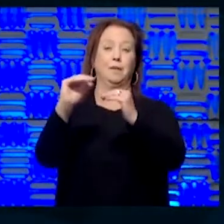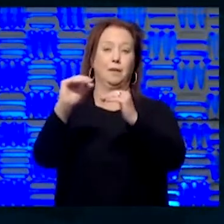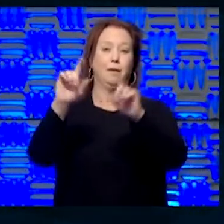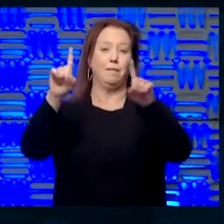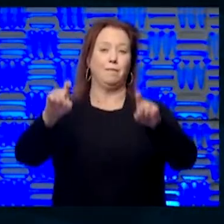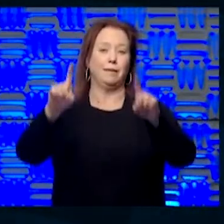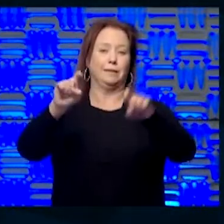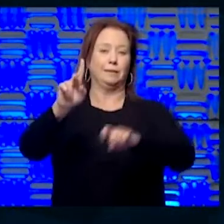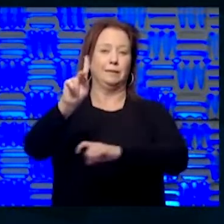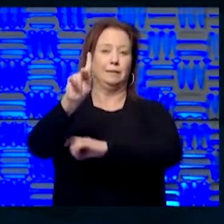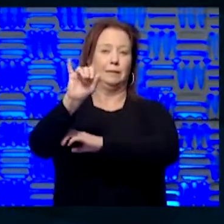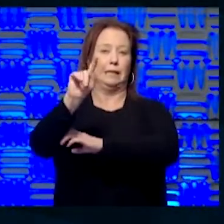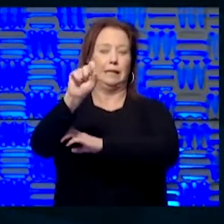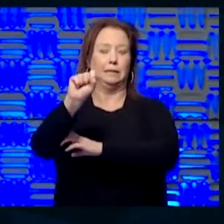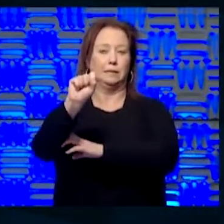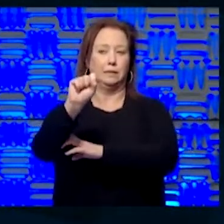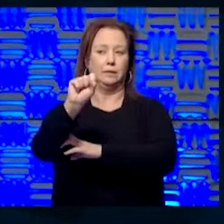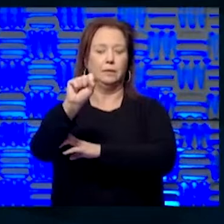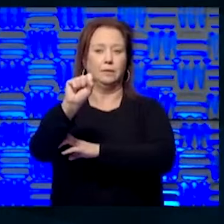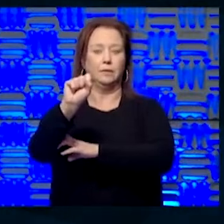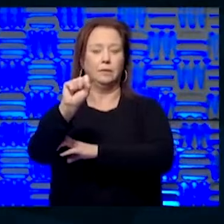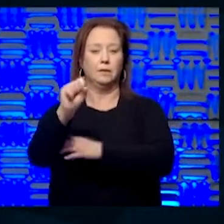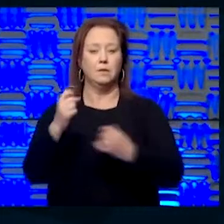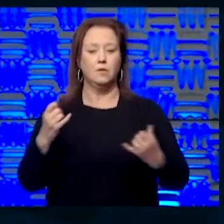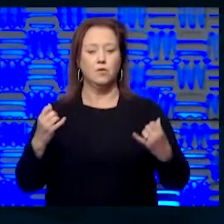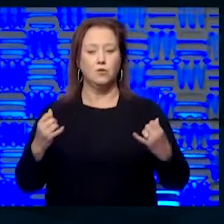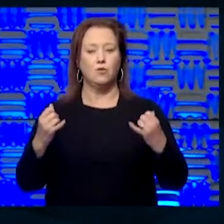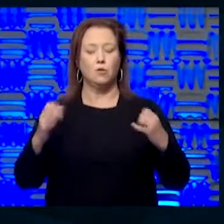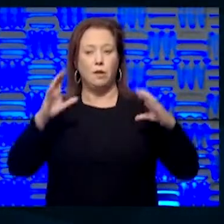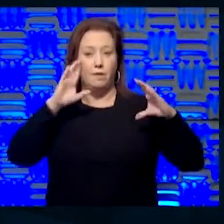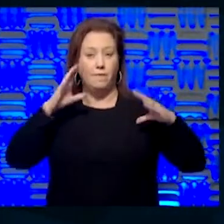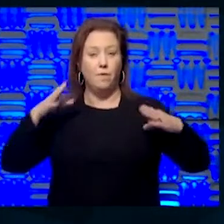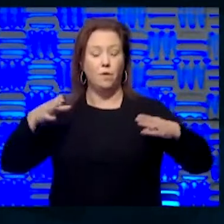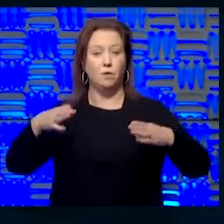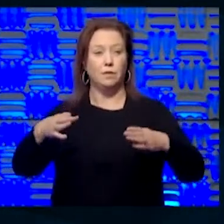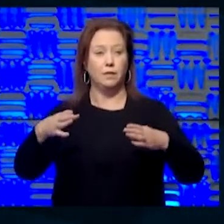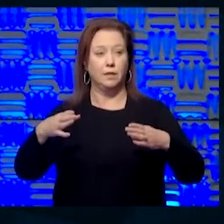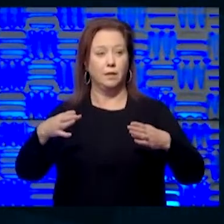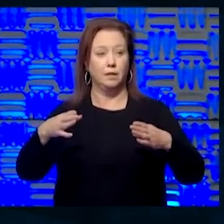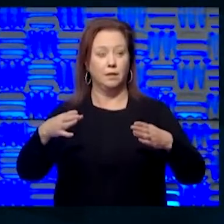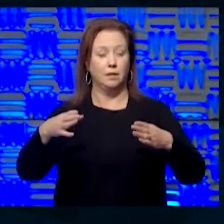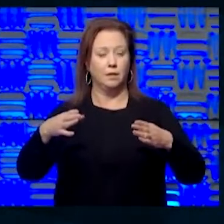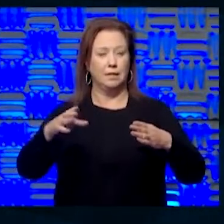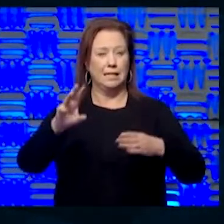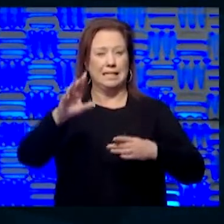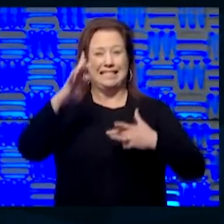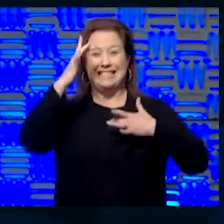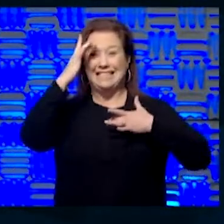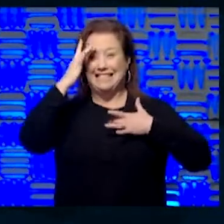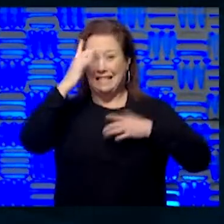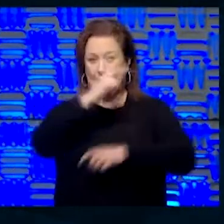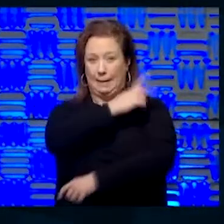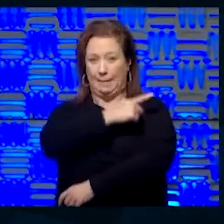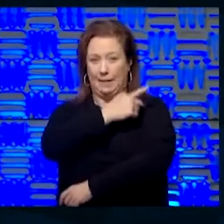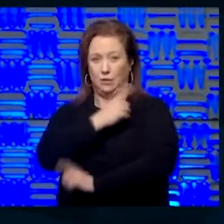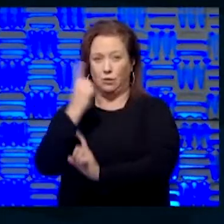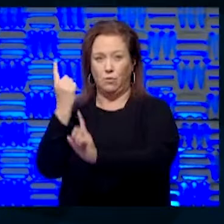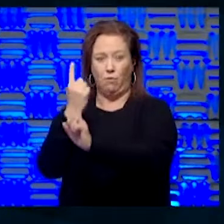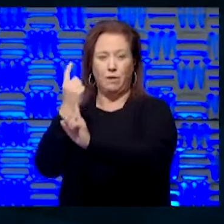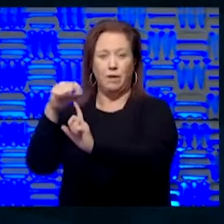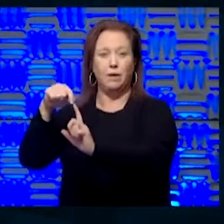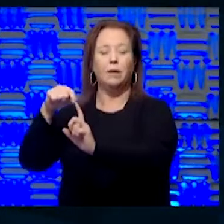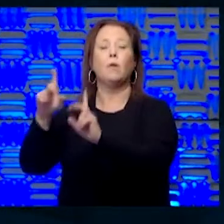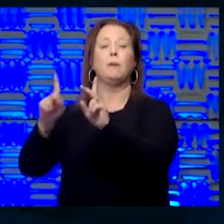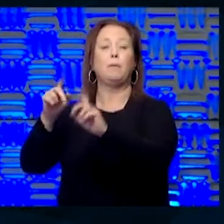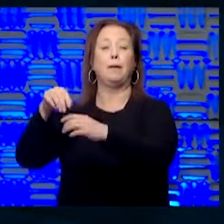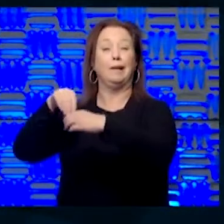testing kits and are currently focusing on sick patients, possibly hospitalized